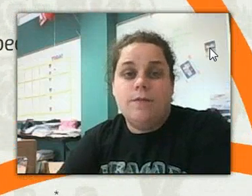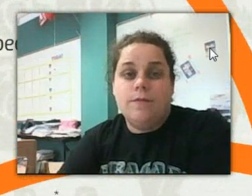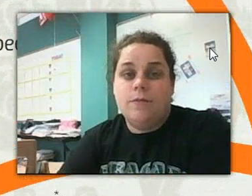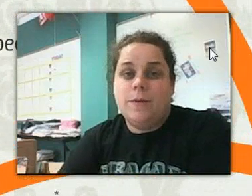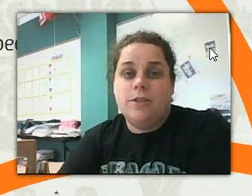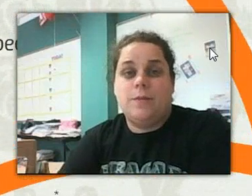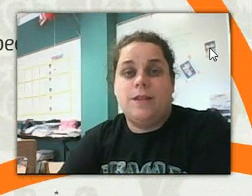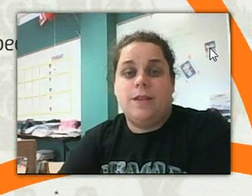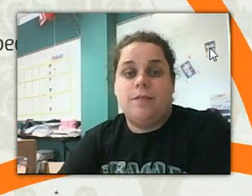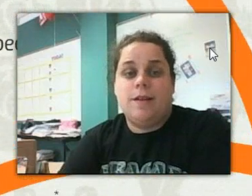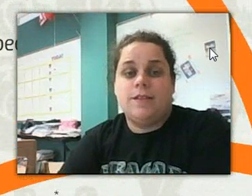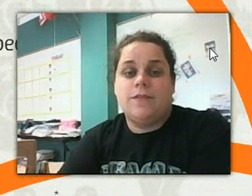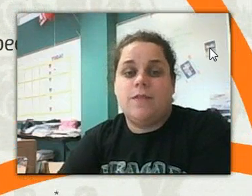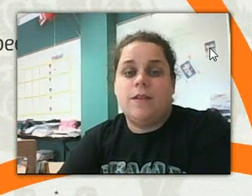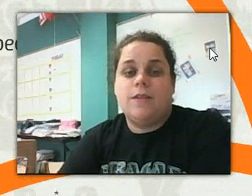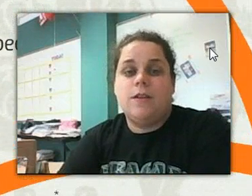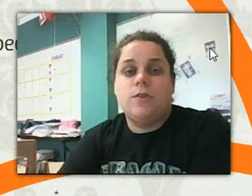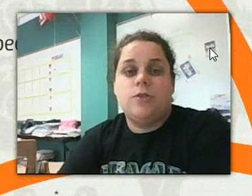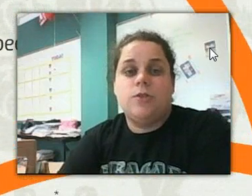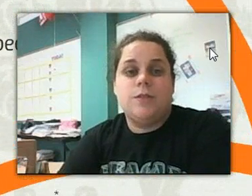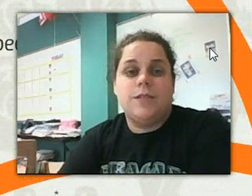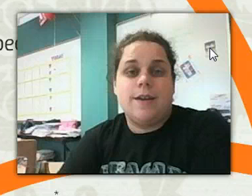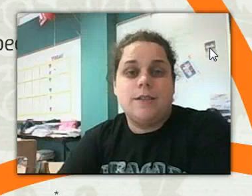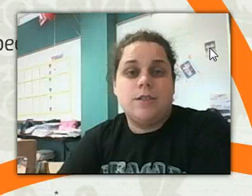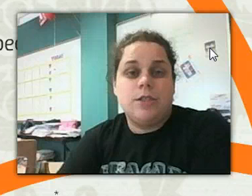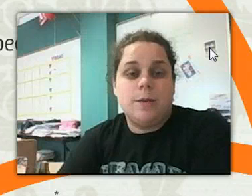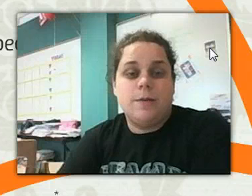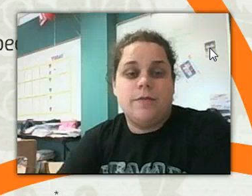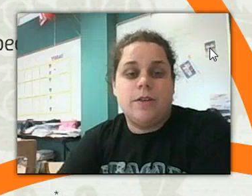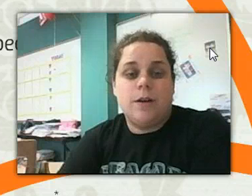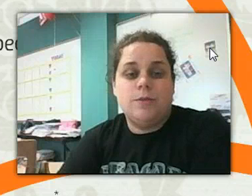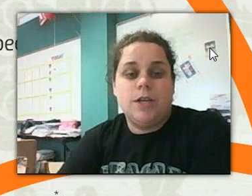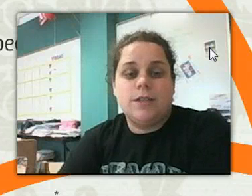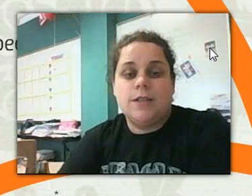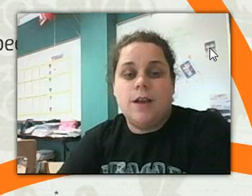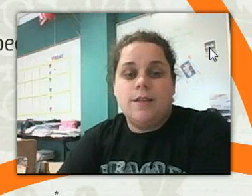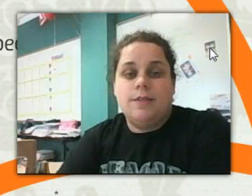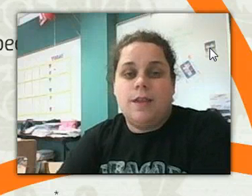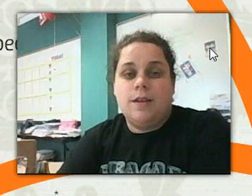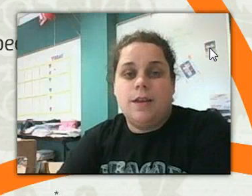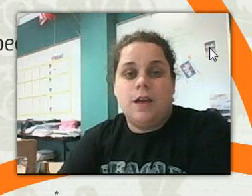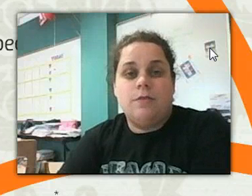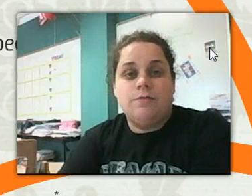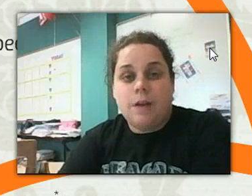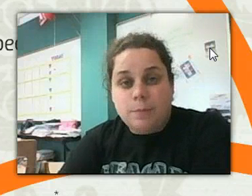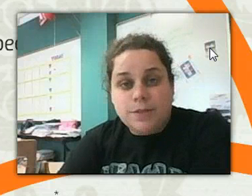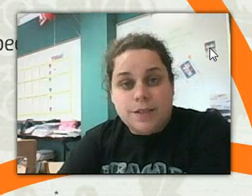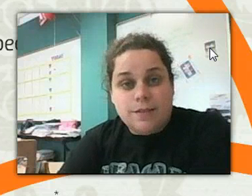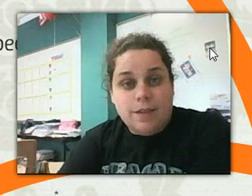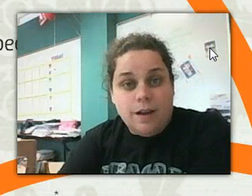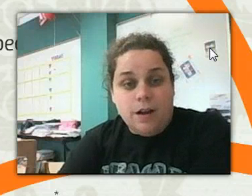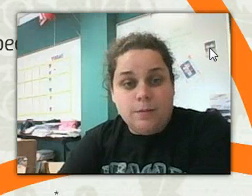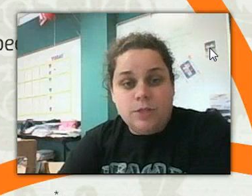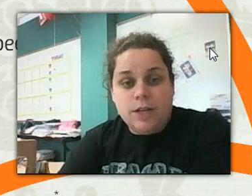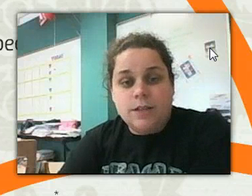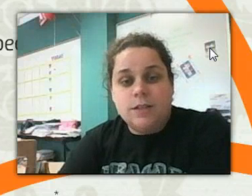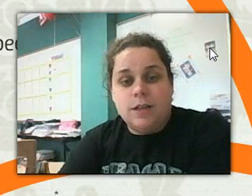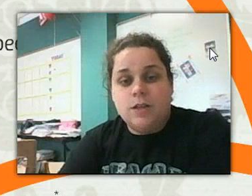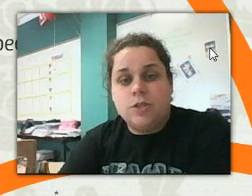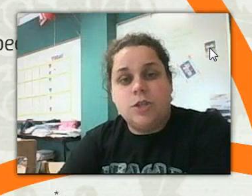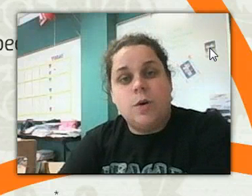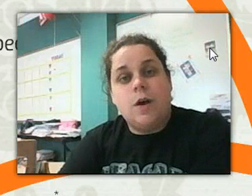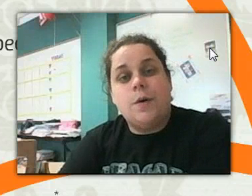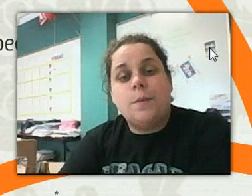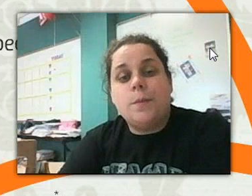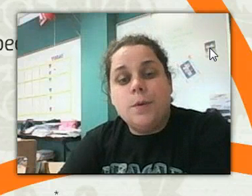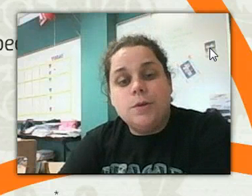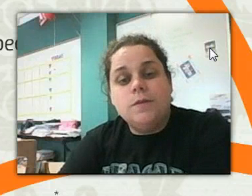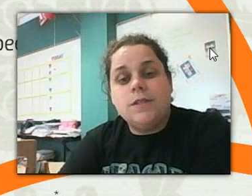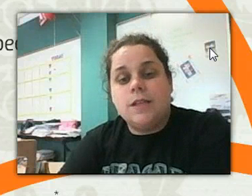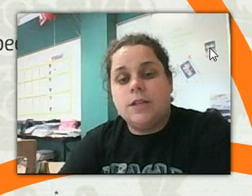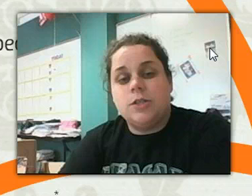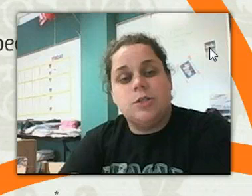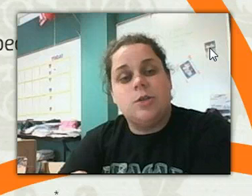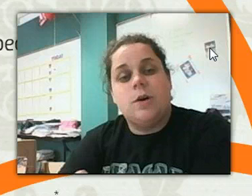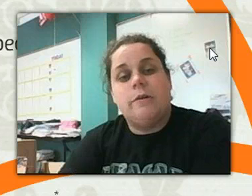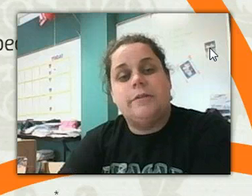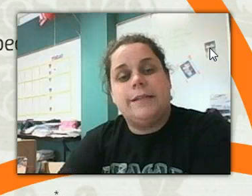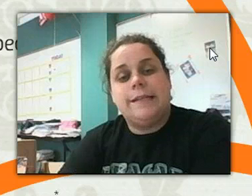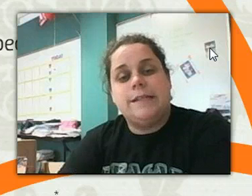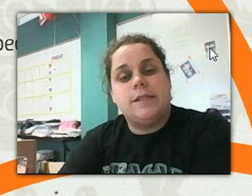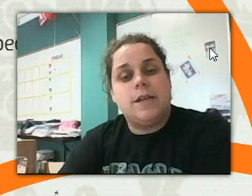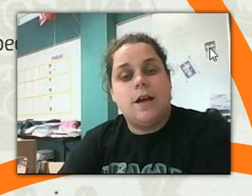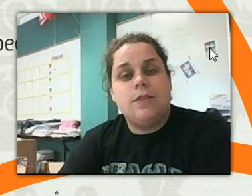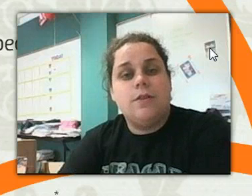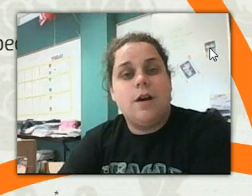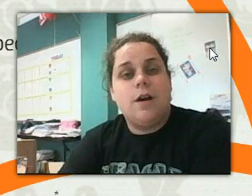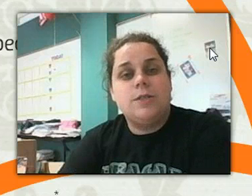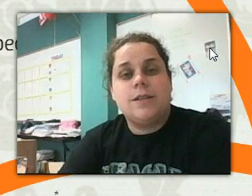What kind of information might they classify? They could show the size and shape of an object. They can represent that object. They can show how it moves. They can show